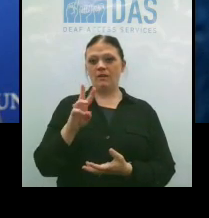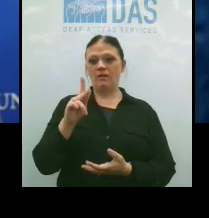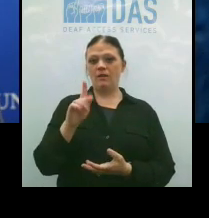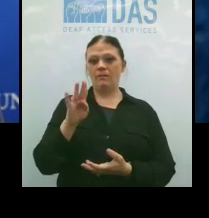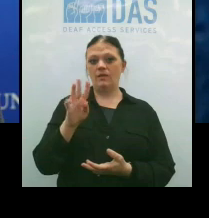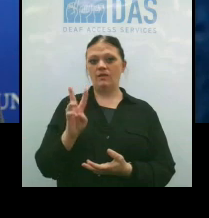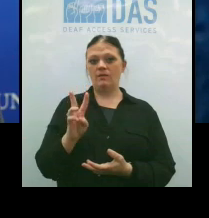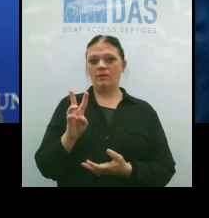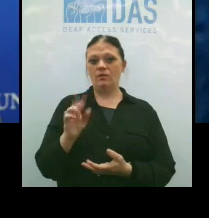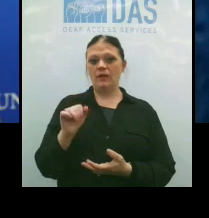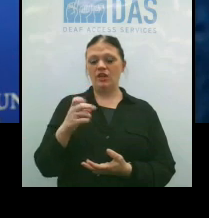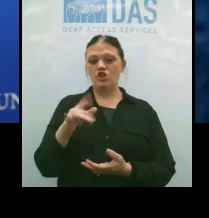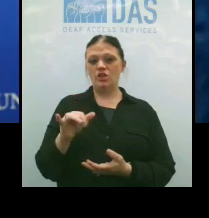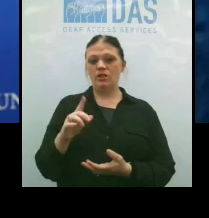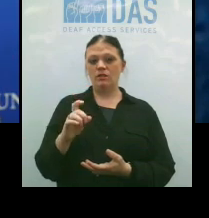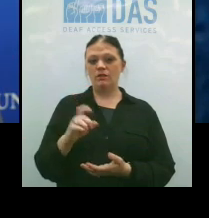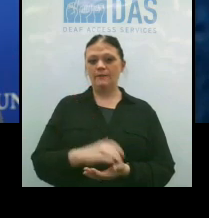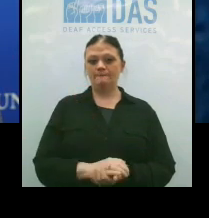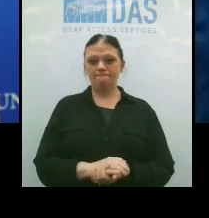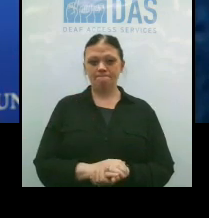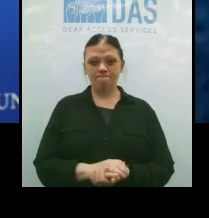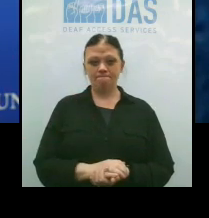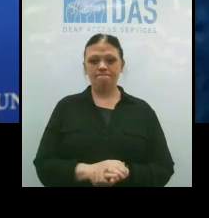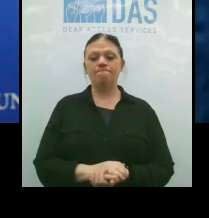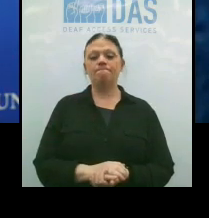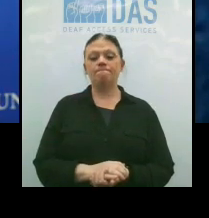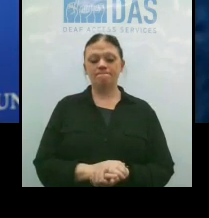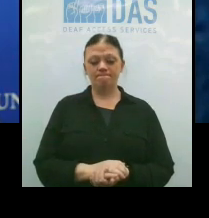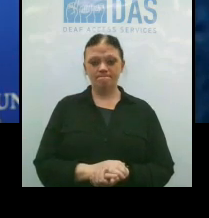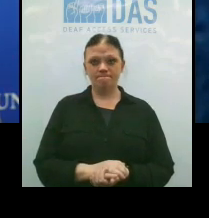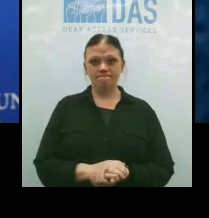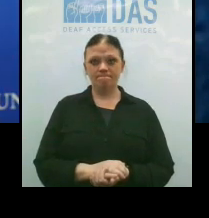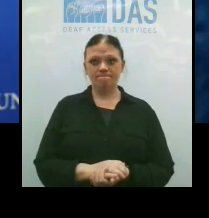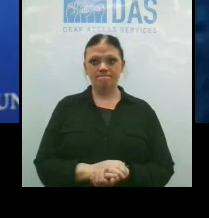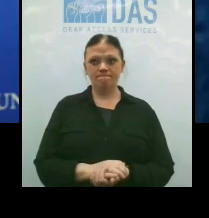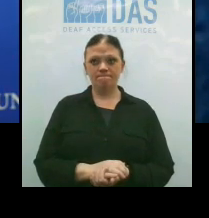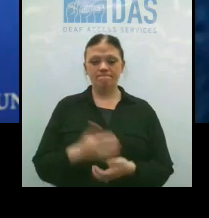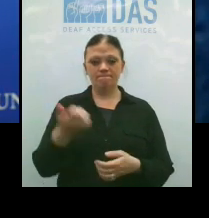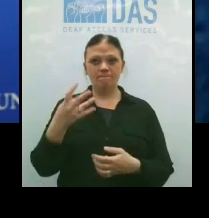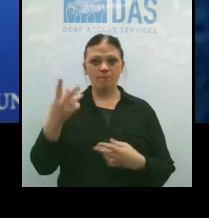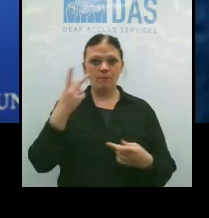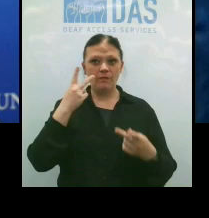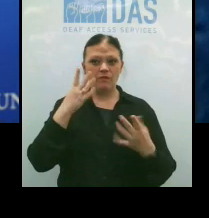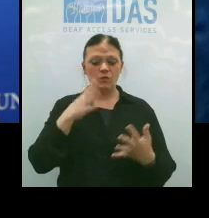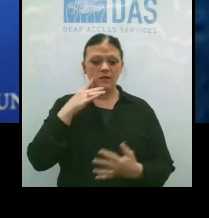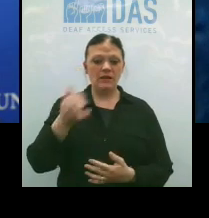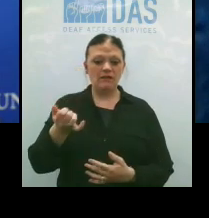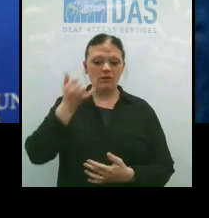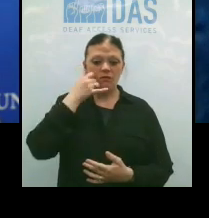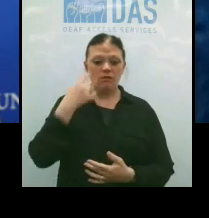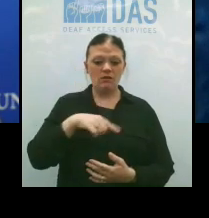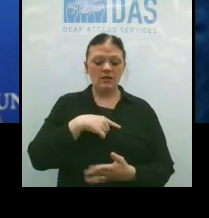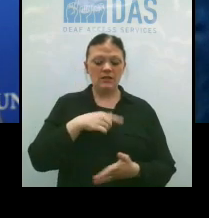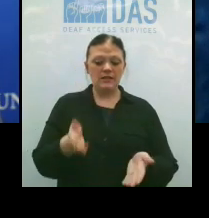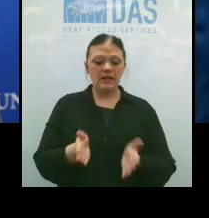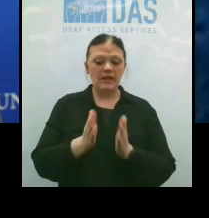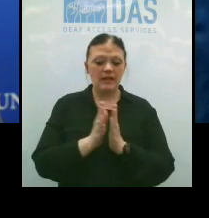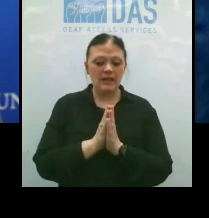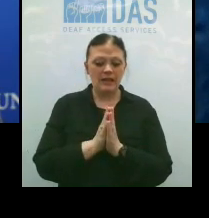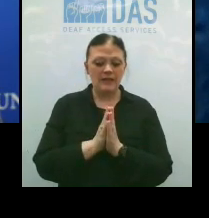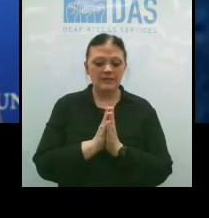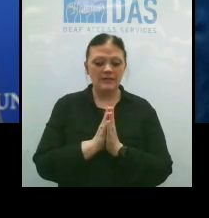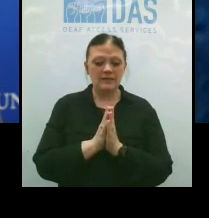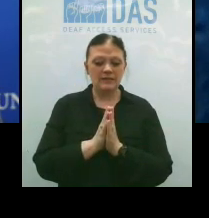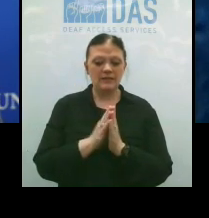WKBW, Ashley, do you still have a question? Yeah, just have one question. We've got a few viewers who have been calling in asking us, they've got